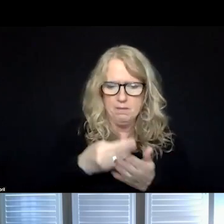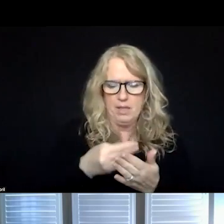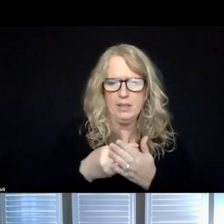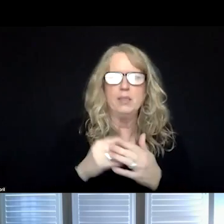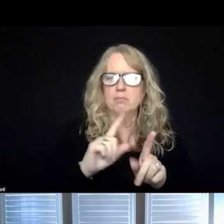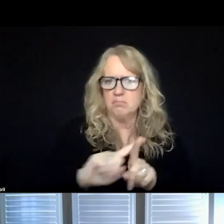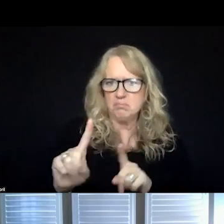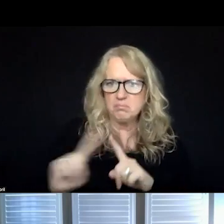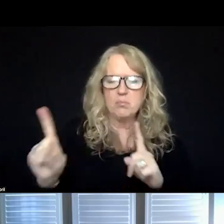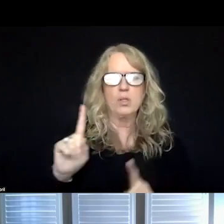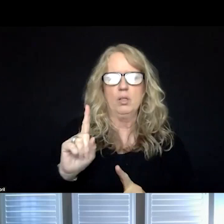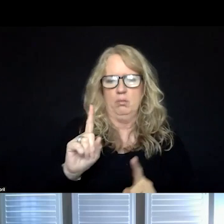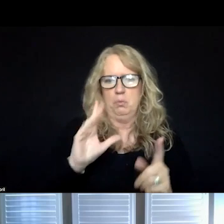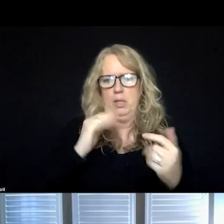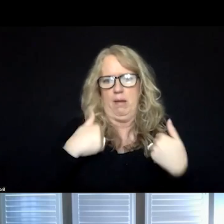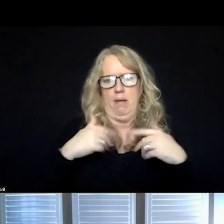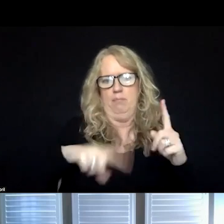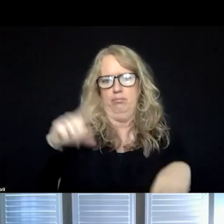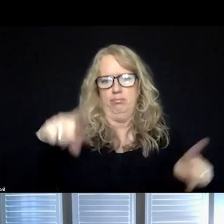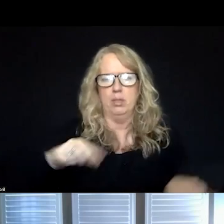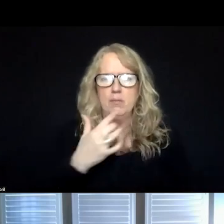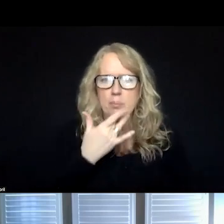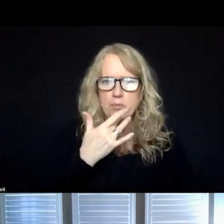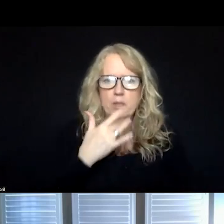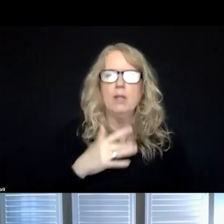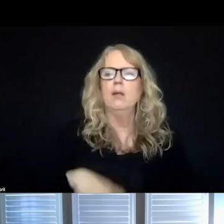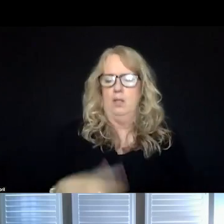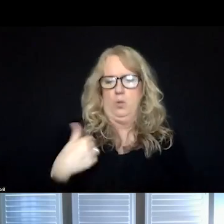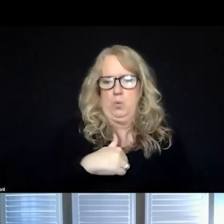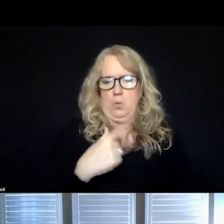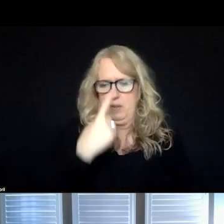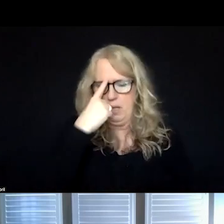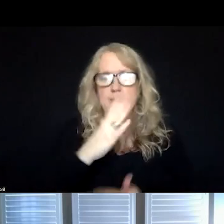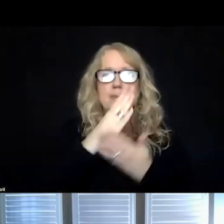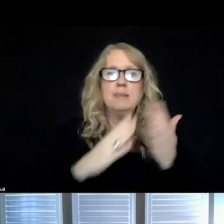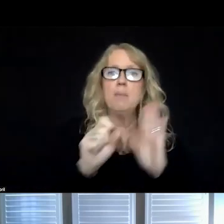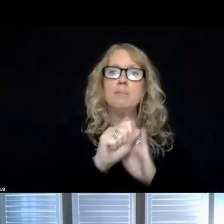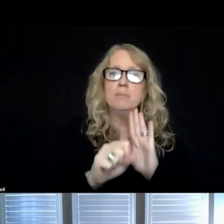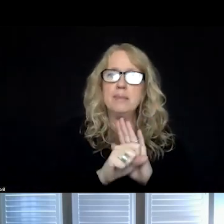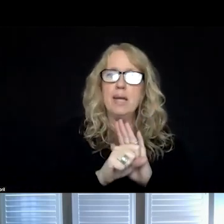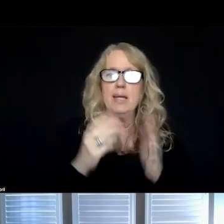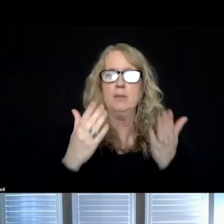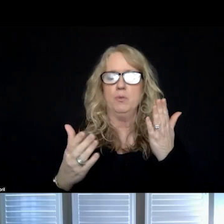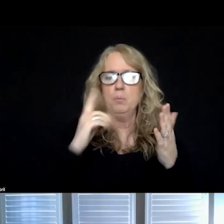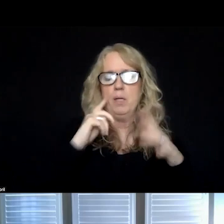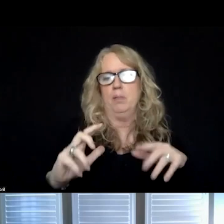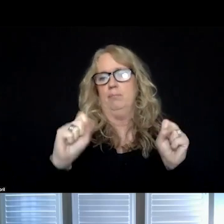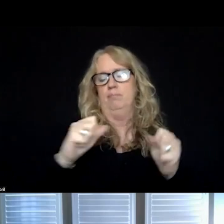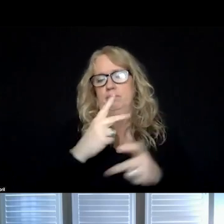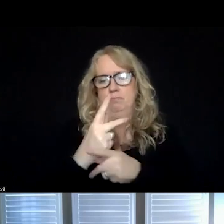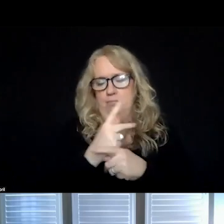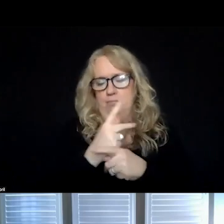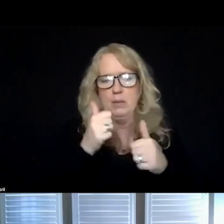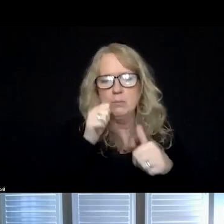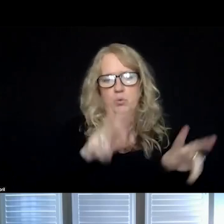types, preferably. We thought that some of the states might want an oversight body to look at